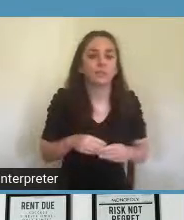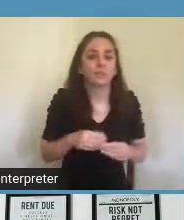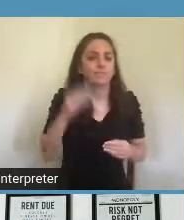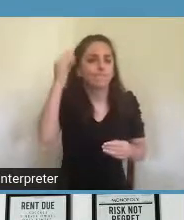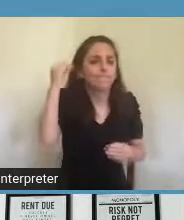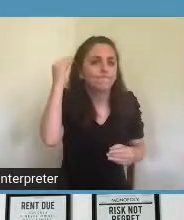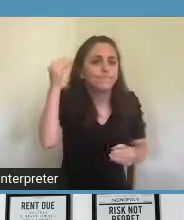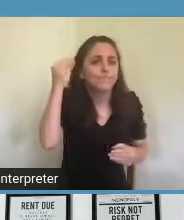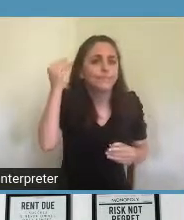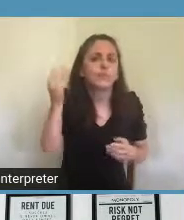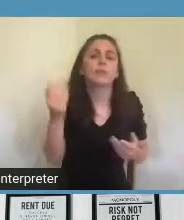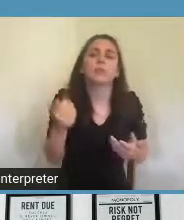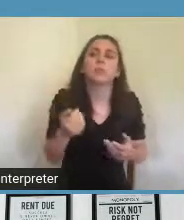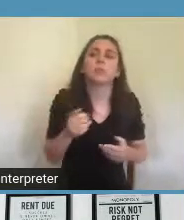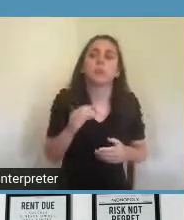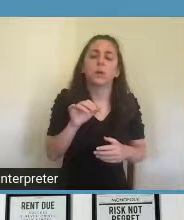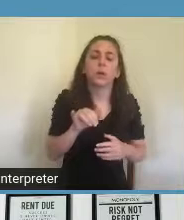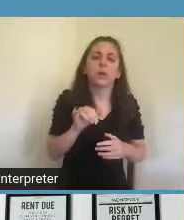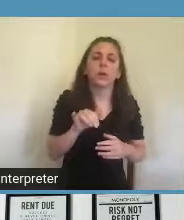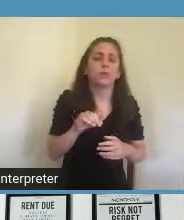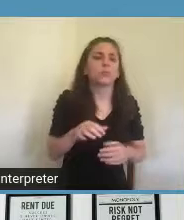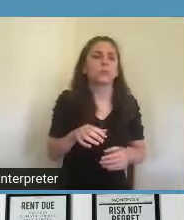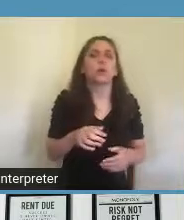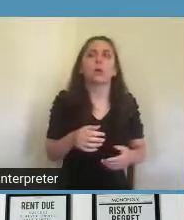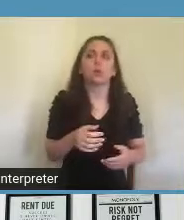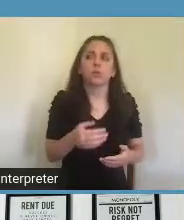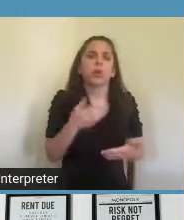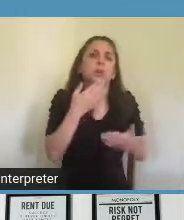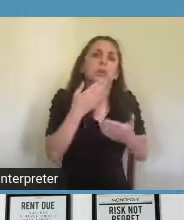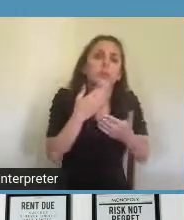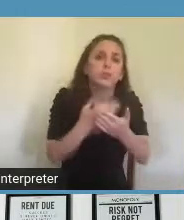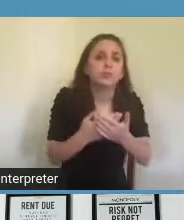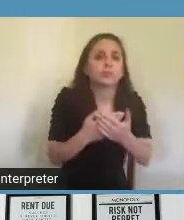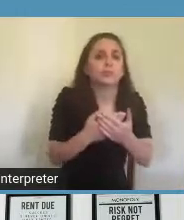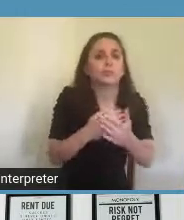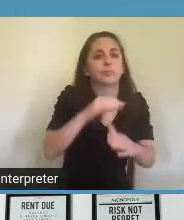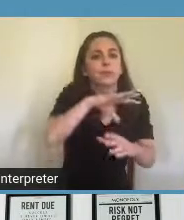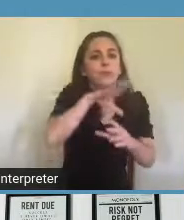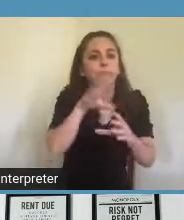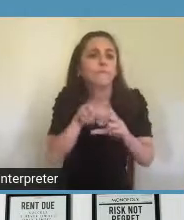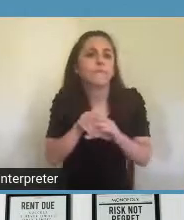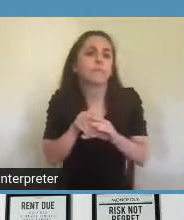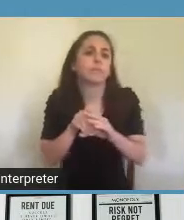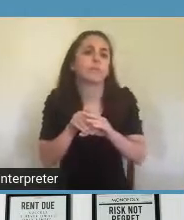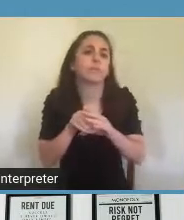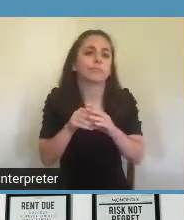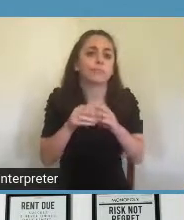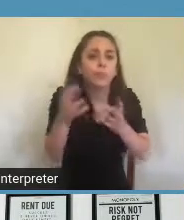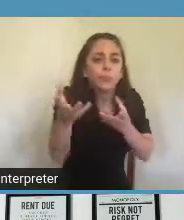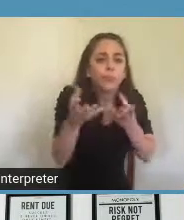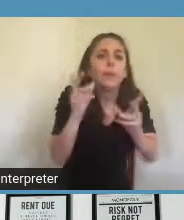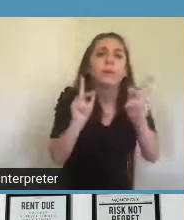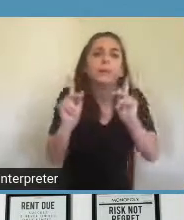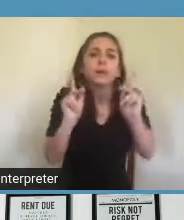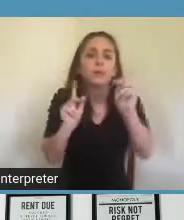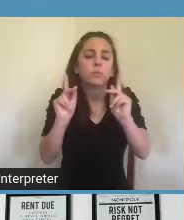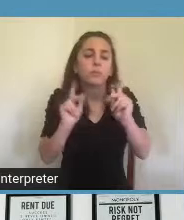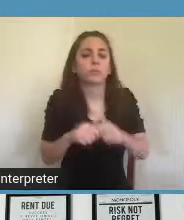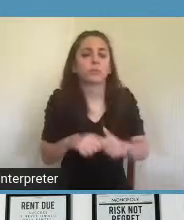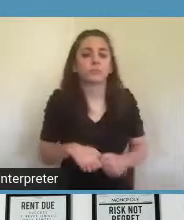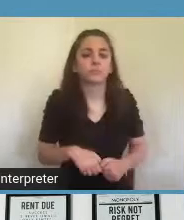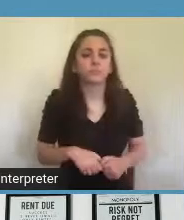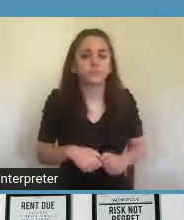strategically and interest wise would be really good for me to be around people that are in that field. My